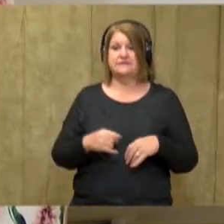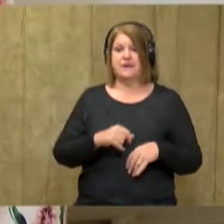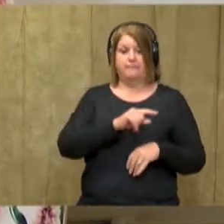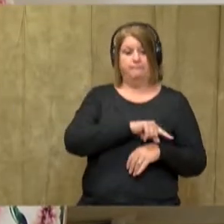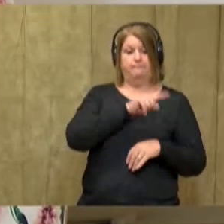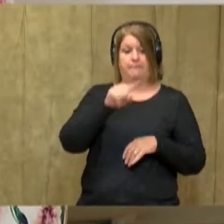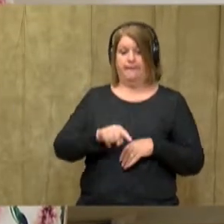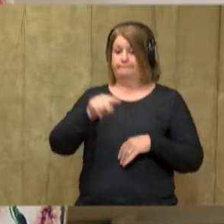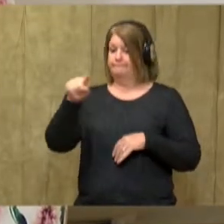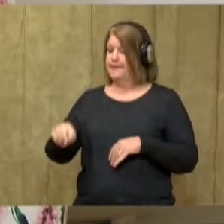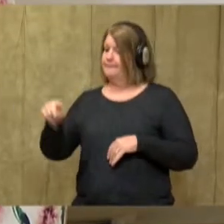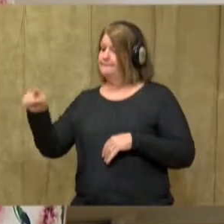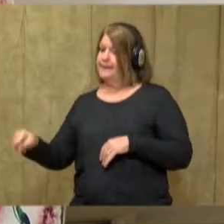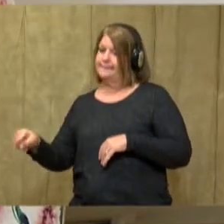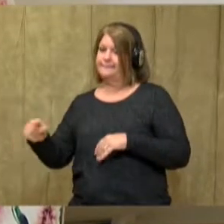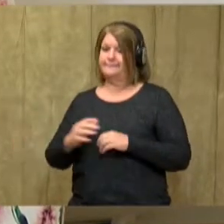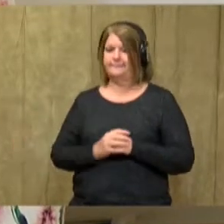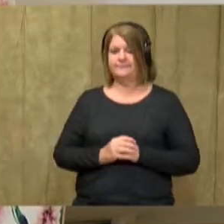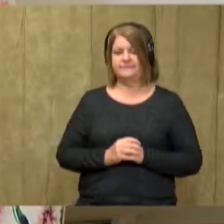bump.